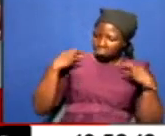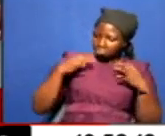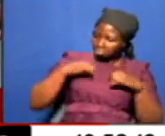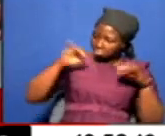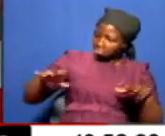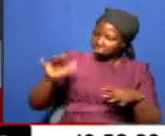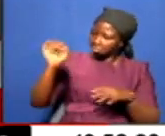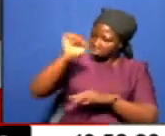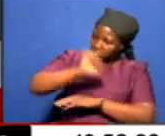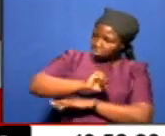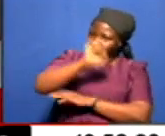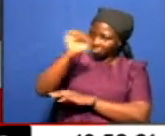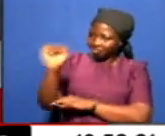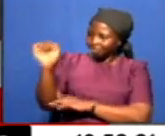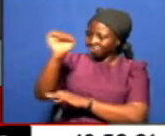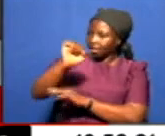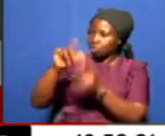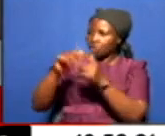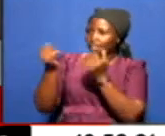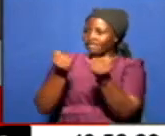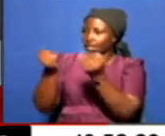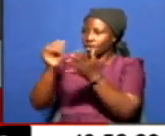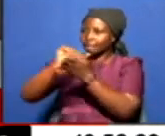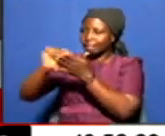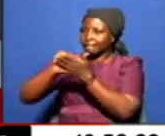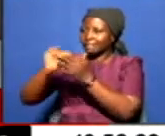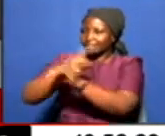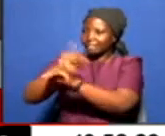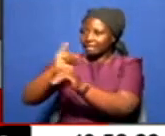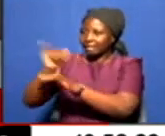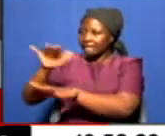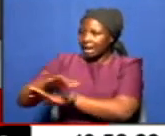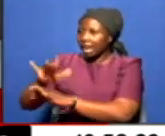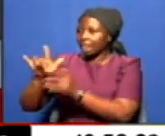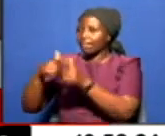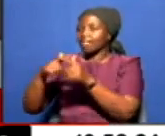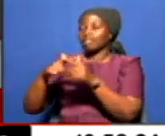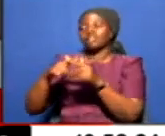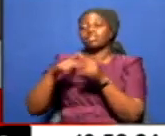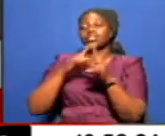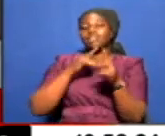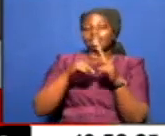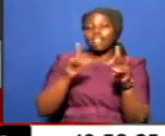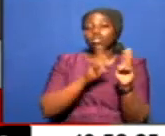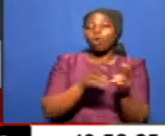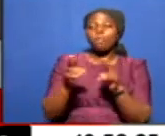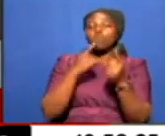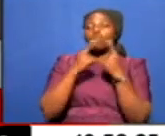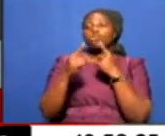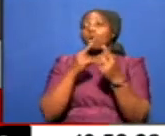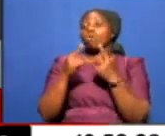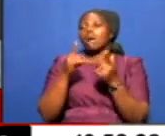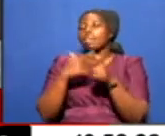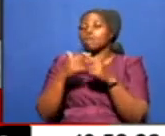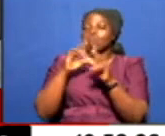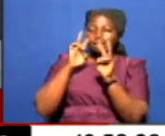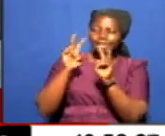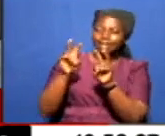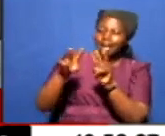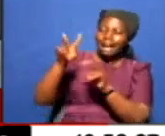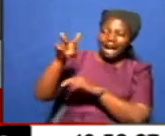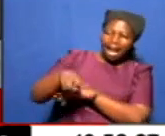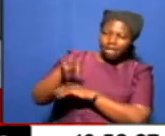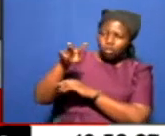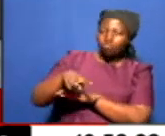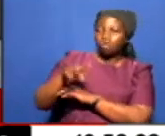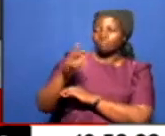like any other person, and you begin a conversation. And we have seen those kind of attitude elements really being